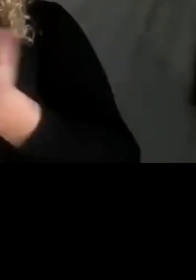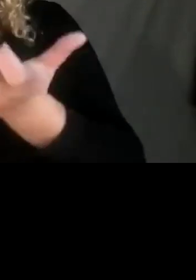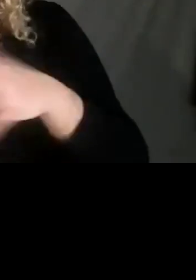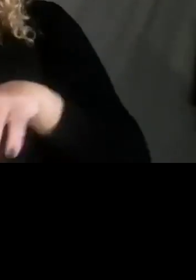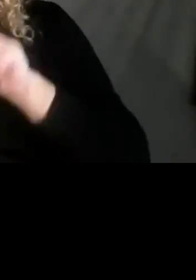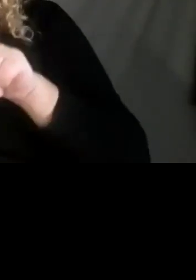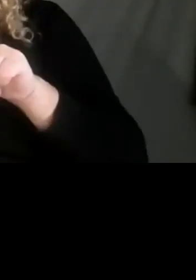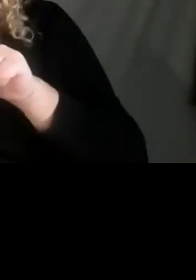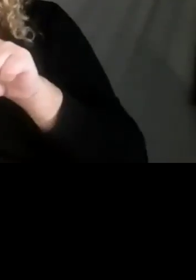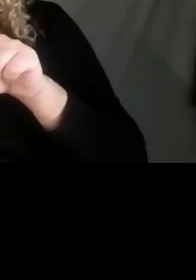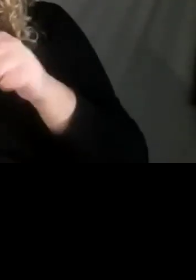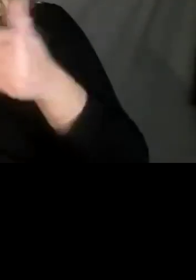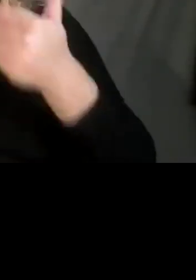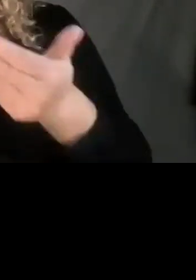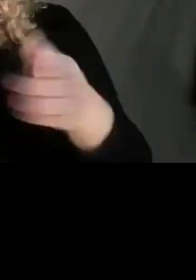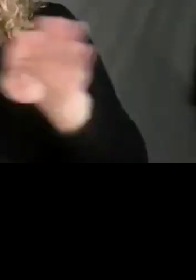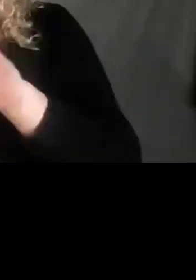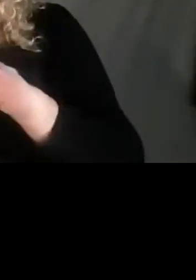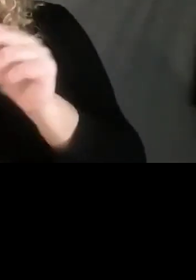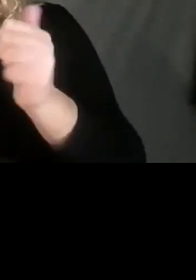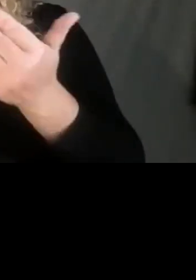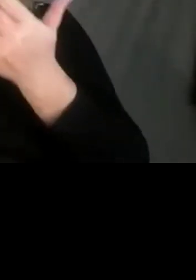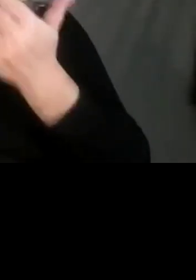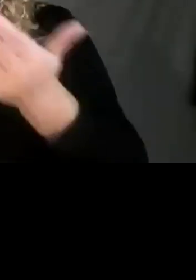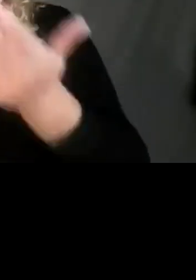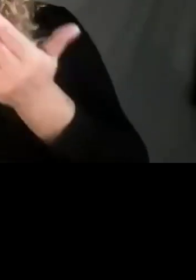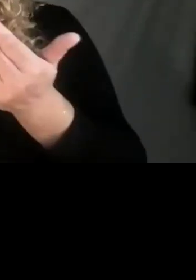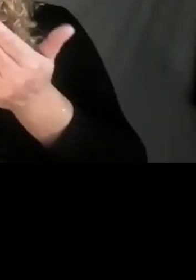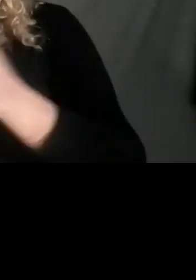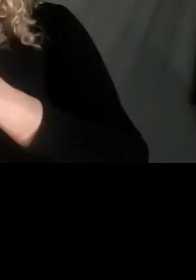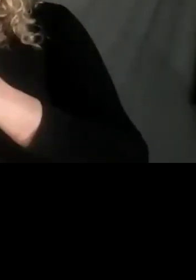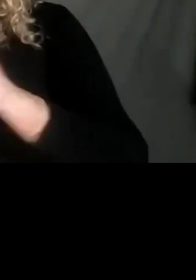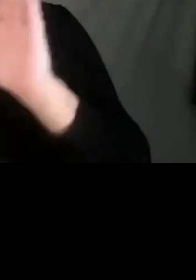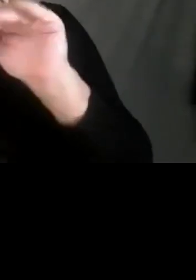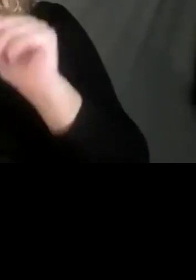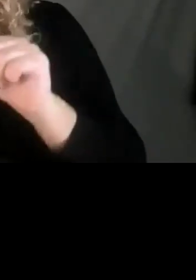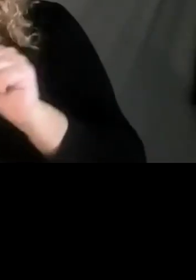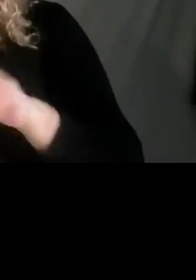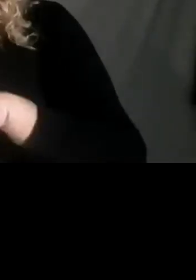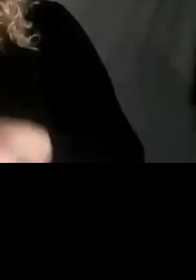And with that, I'm going to say goodbye and hope to see you again at 3.